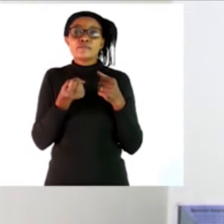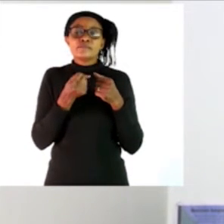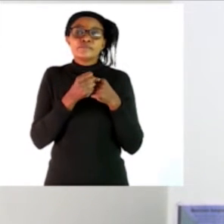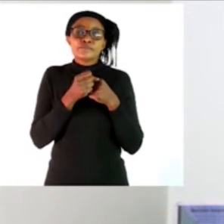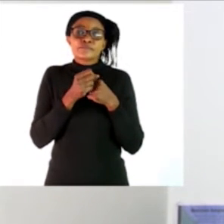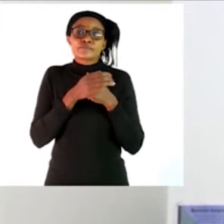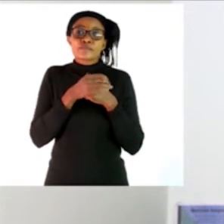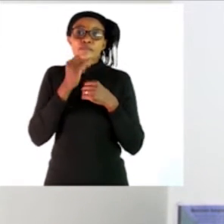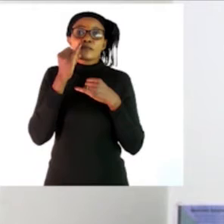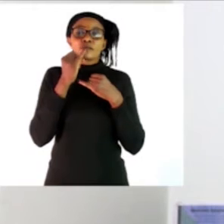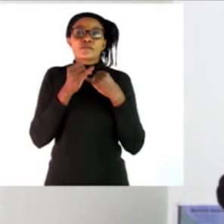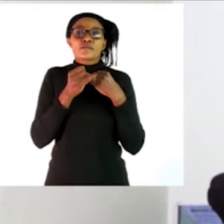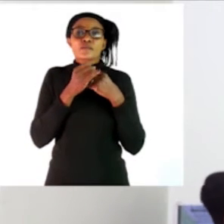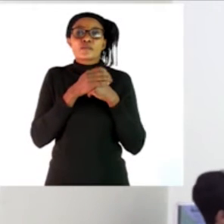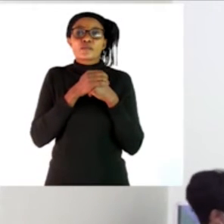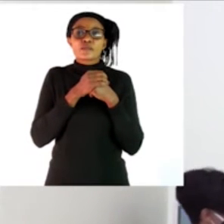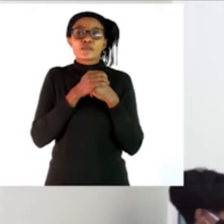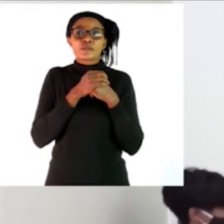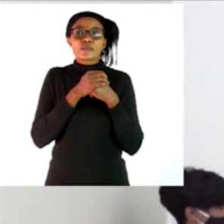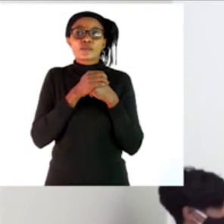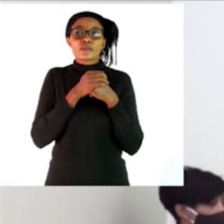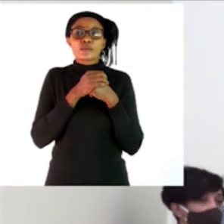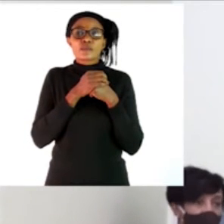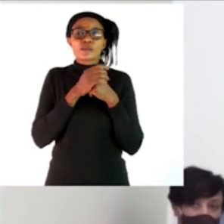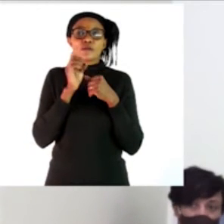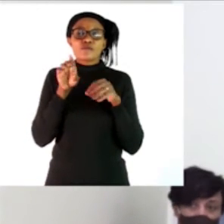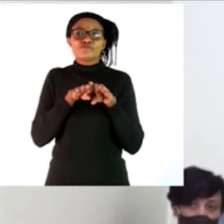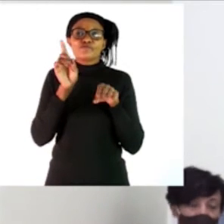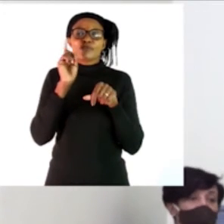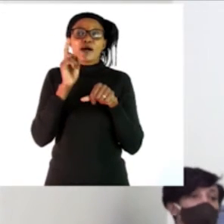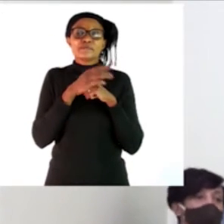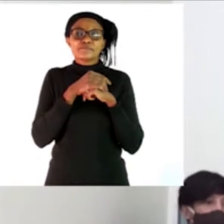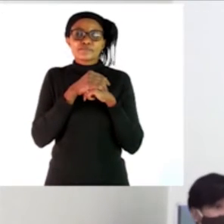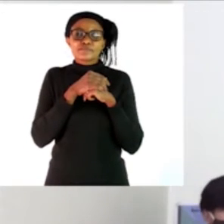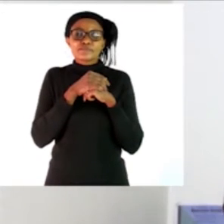The last thing that you must do is, it also says,